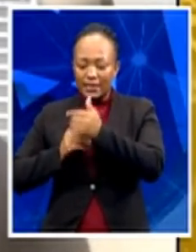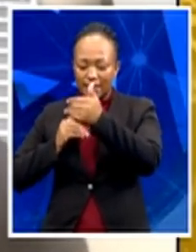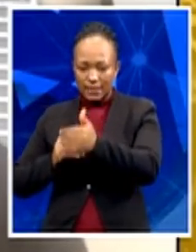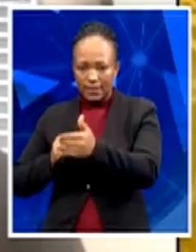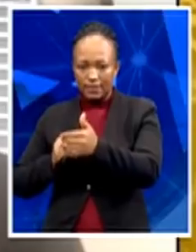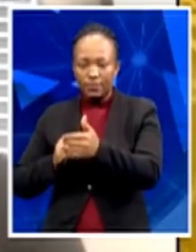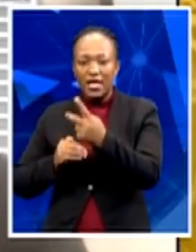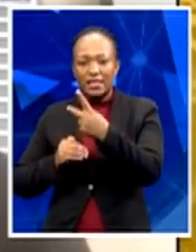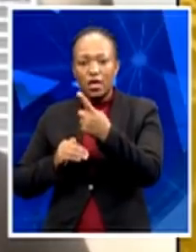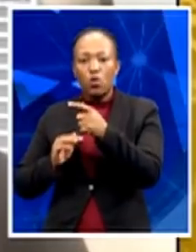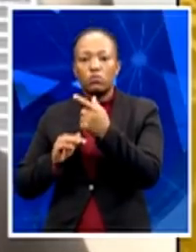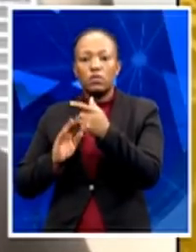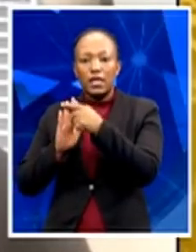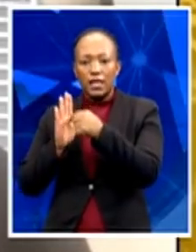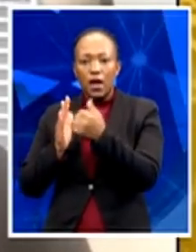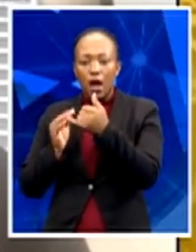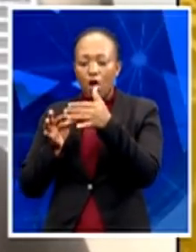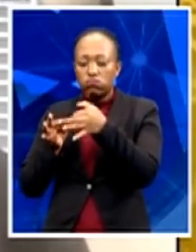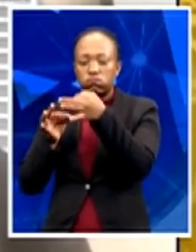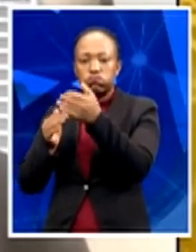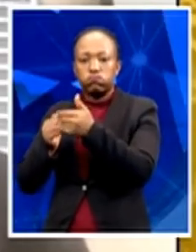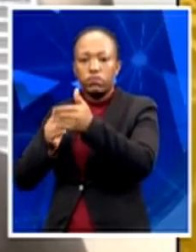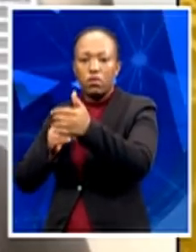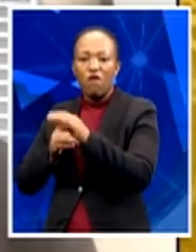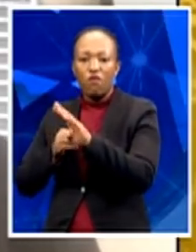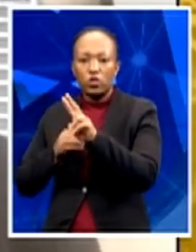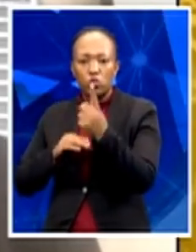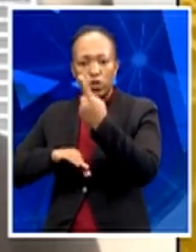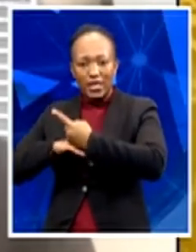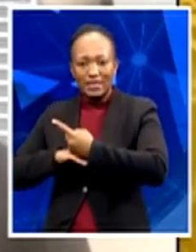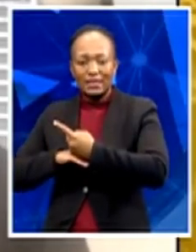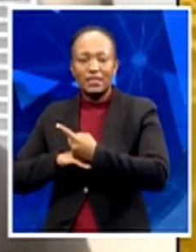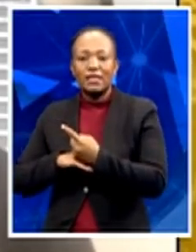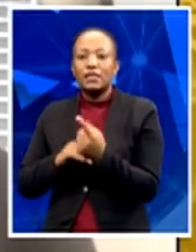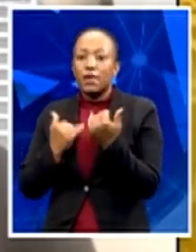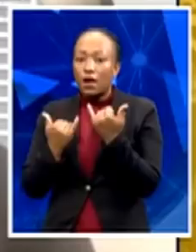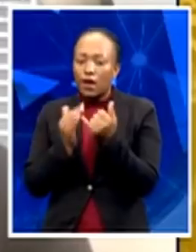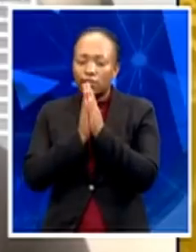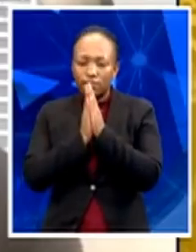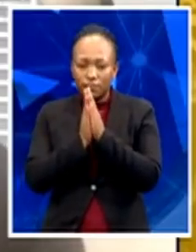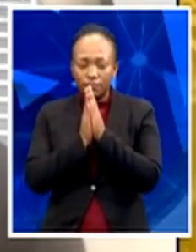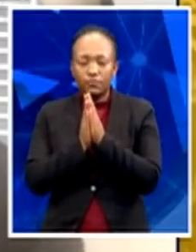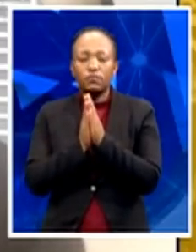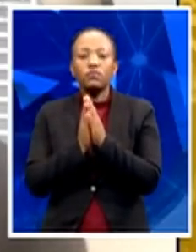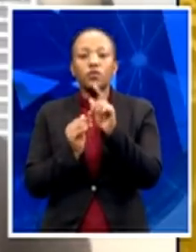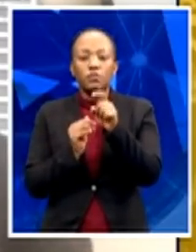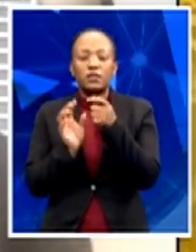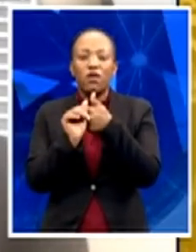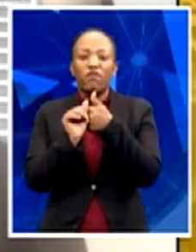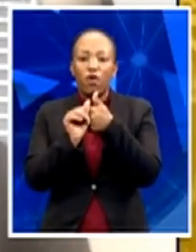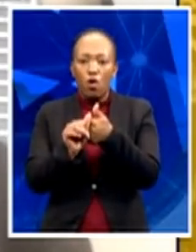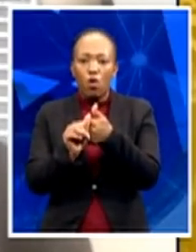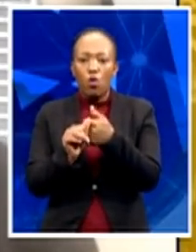42 days. Now we are urging that what needs to be kept and applied and followed is the second date that is sent as